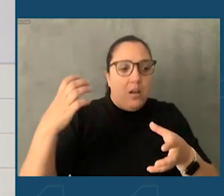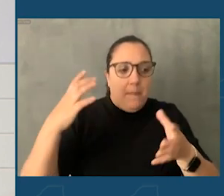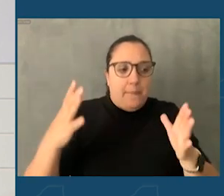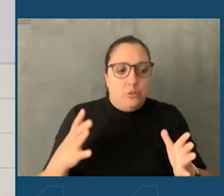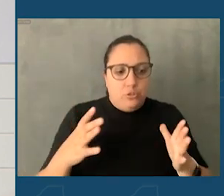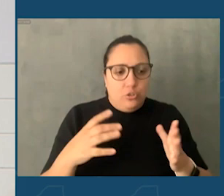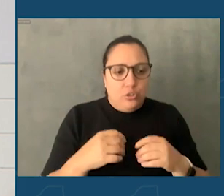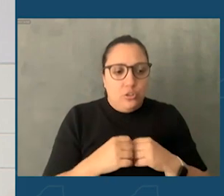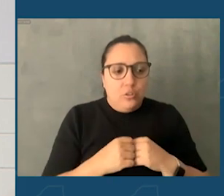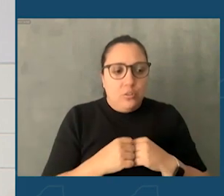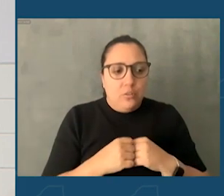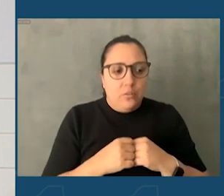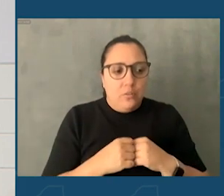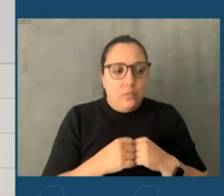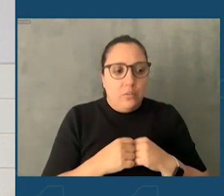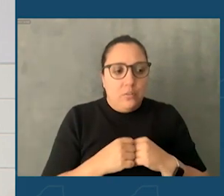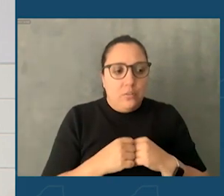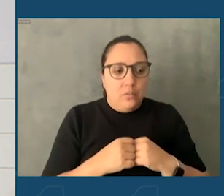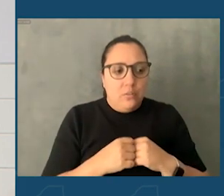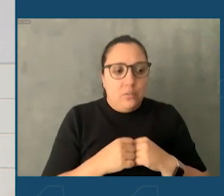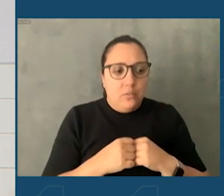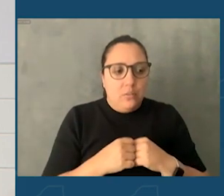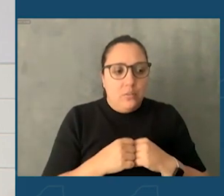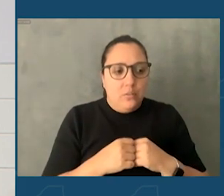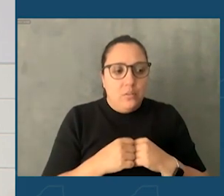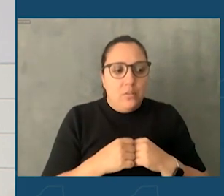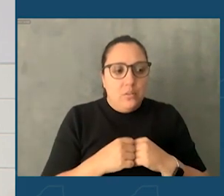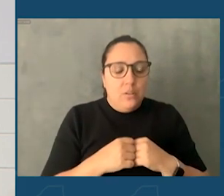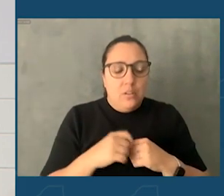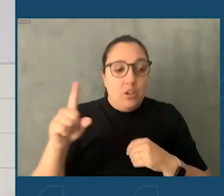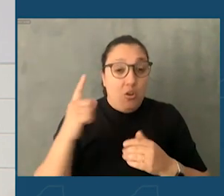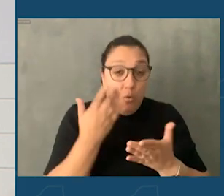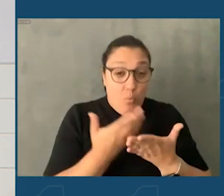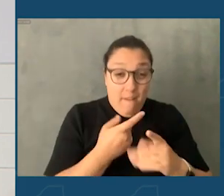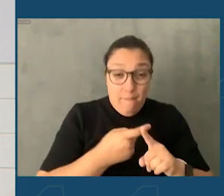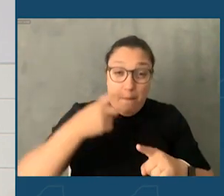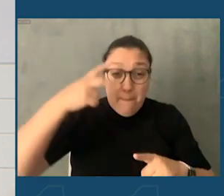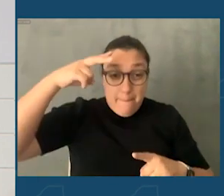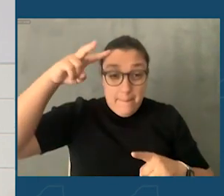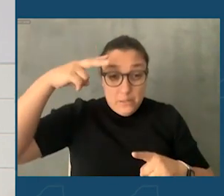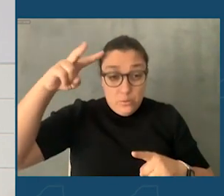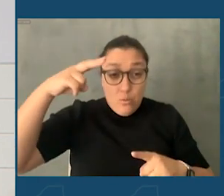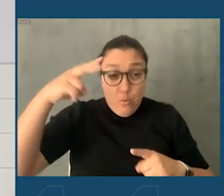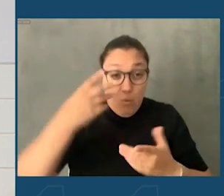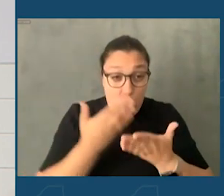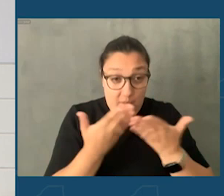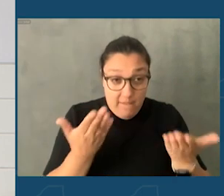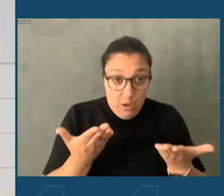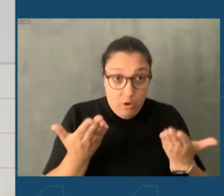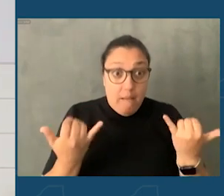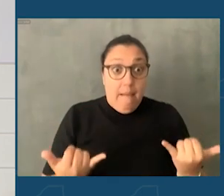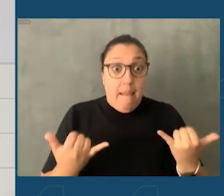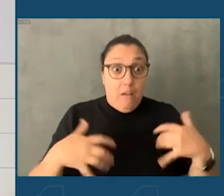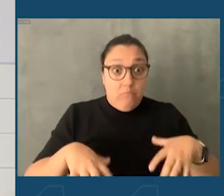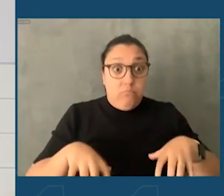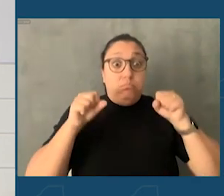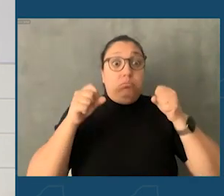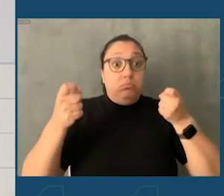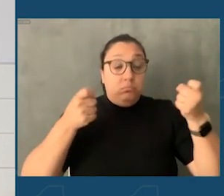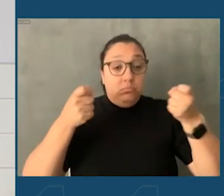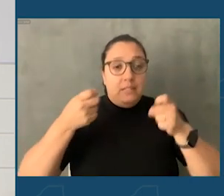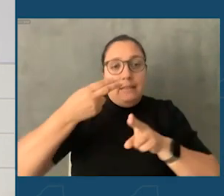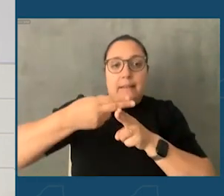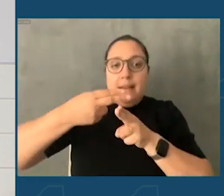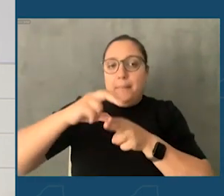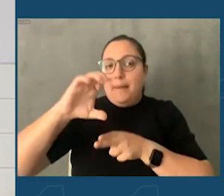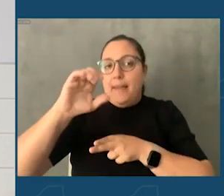reaching the point where he is in charge of those who come to this country. Commissioner Castro is a symbol